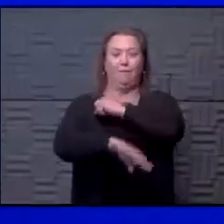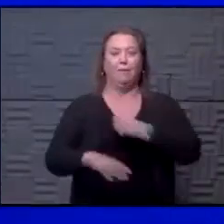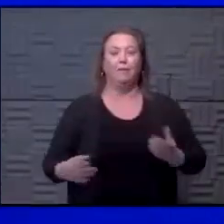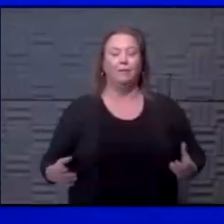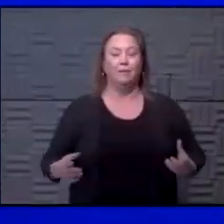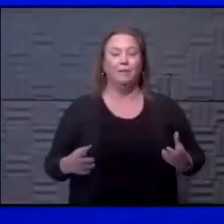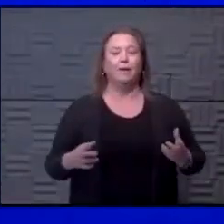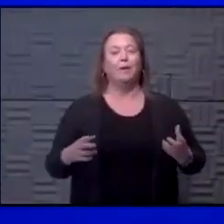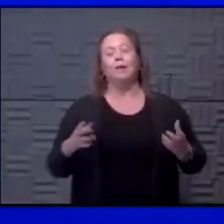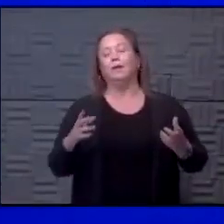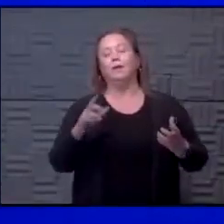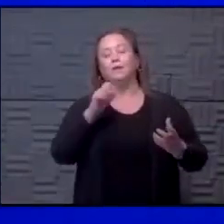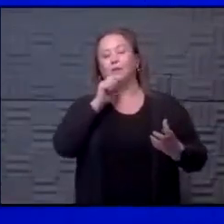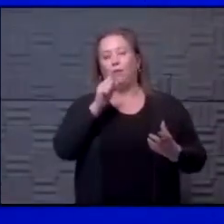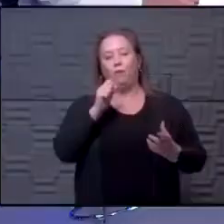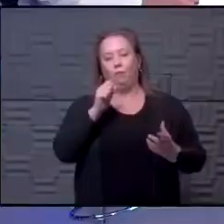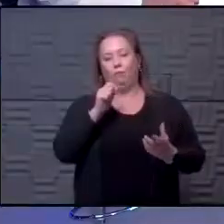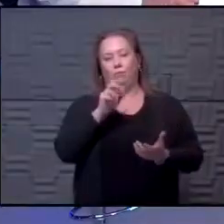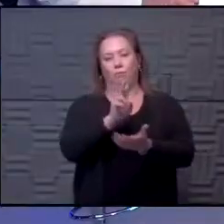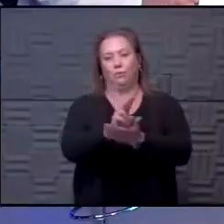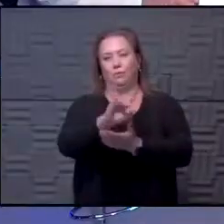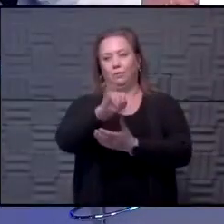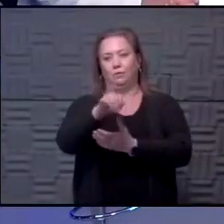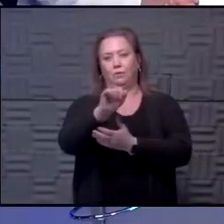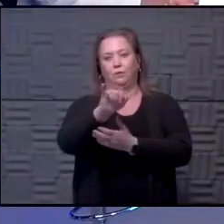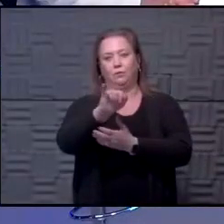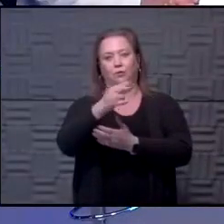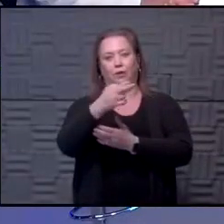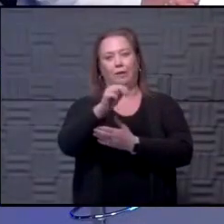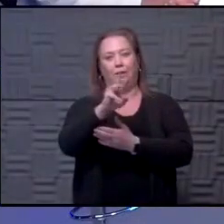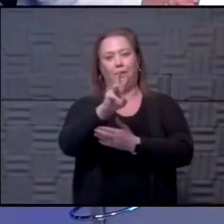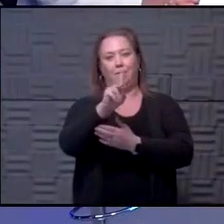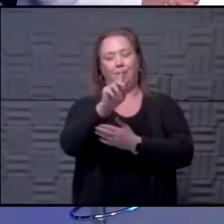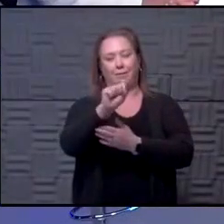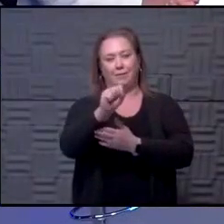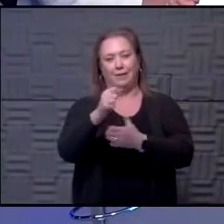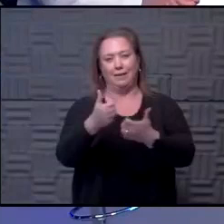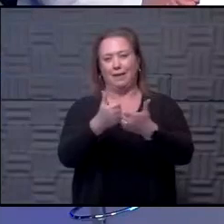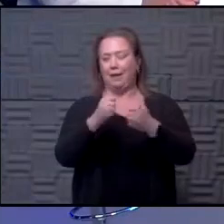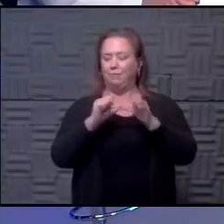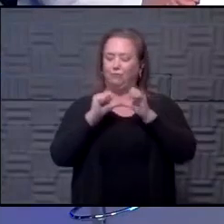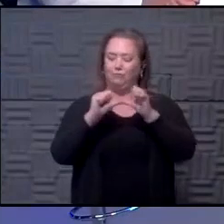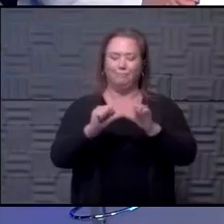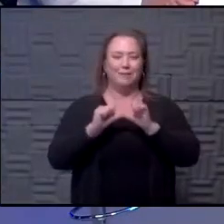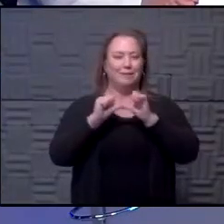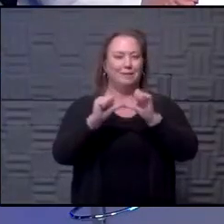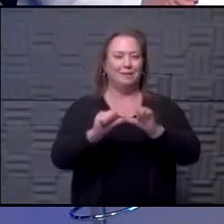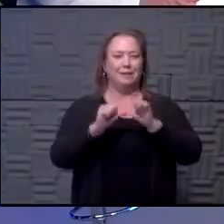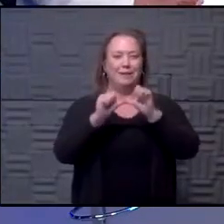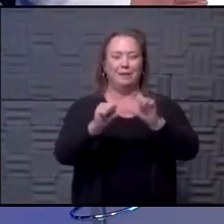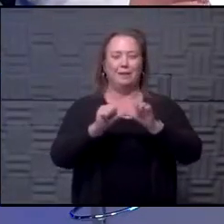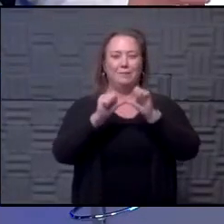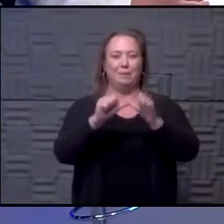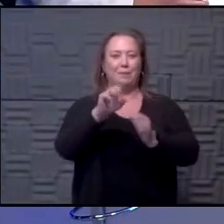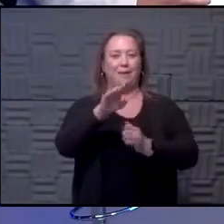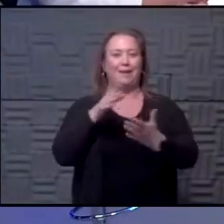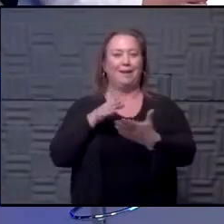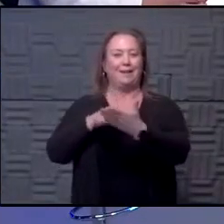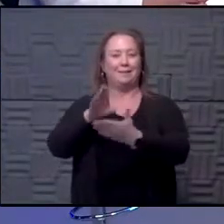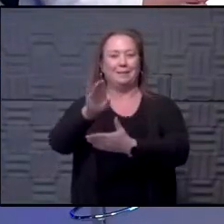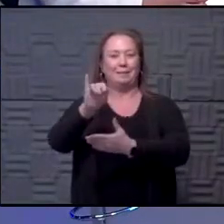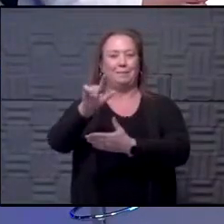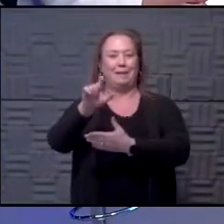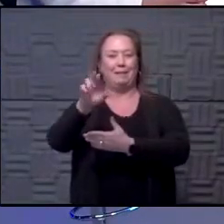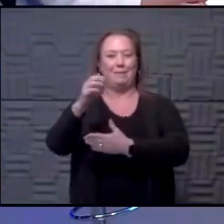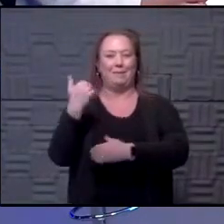don't fumble the ball Just on the like 10-yard the line. Jayhawks against Baylor and last night. Just keep fighting and doing the right thing, and you'll have good outcomes.